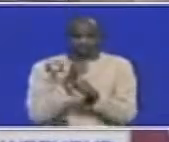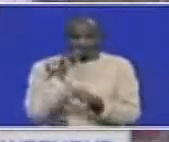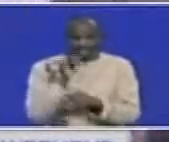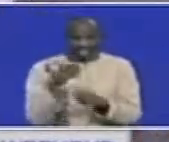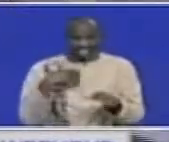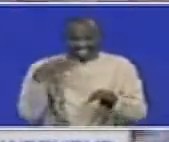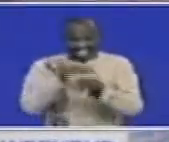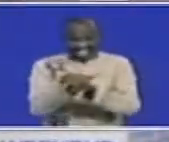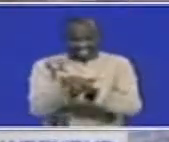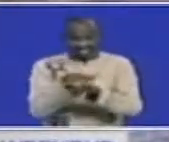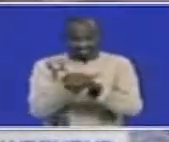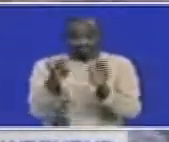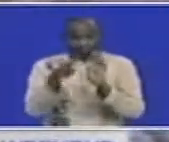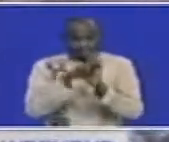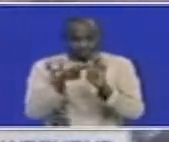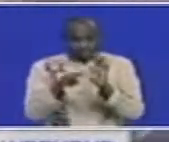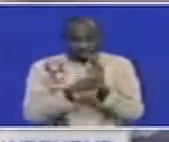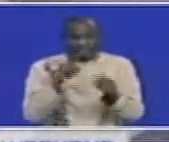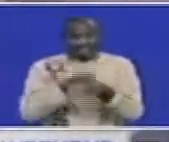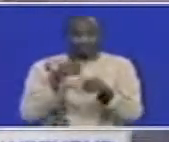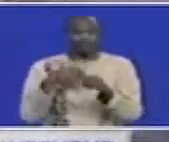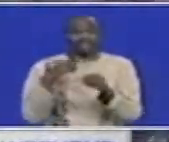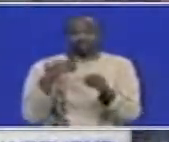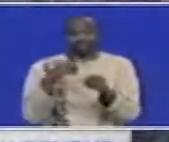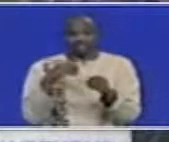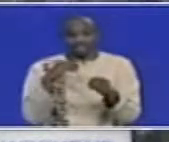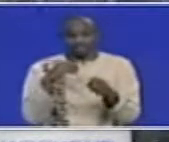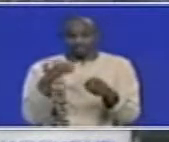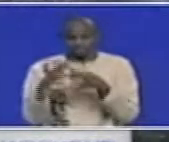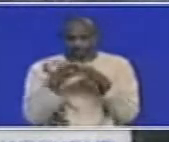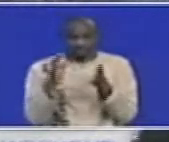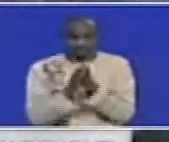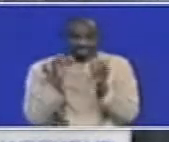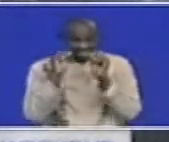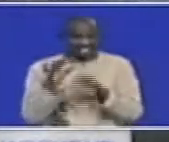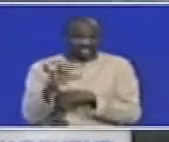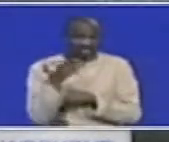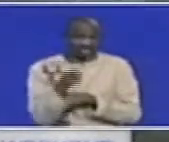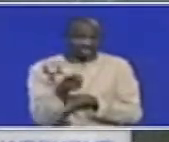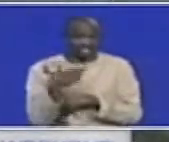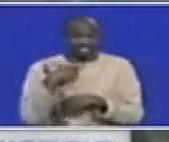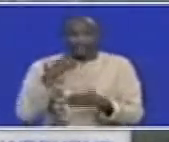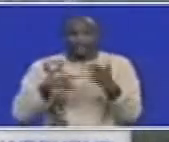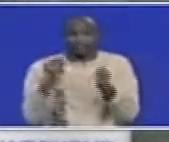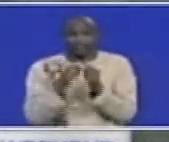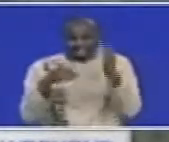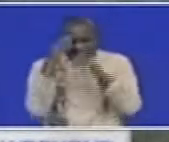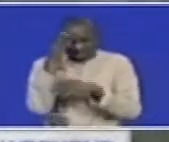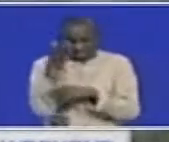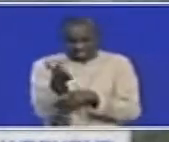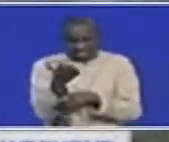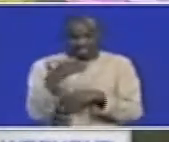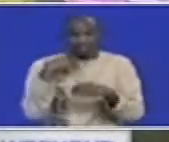integrated program tukishirikiana na walimu wa county hii. For the winners, the spotlight will be on the experts beyond the borders of the